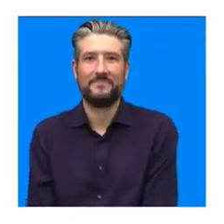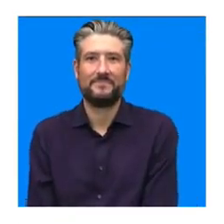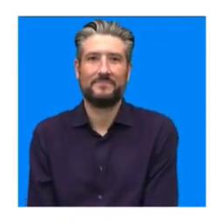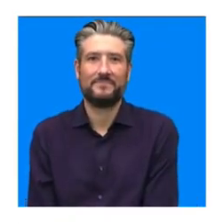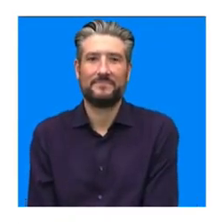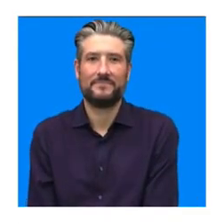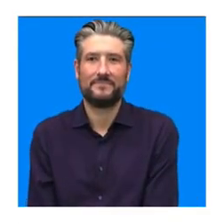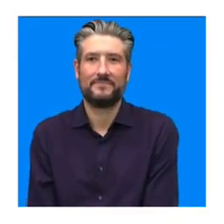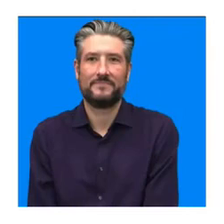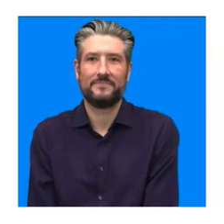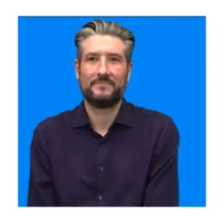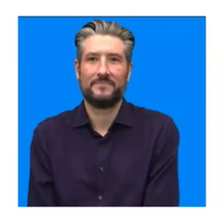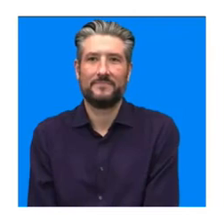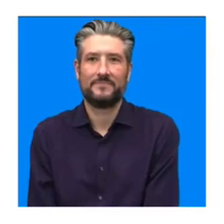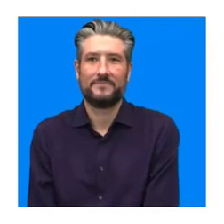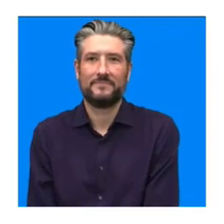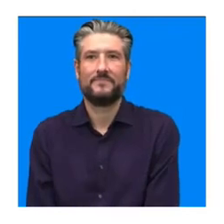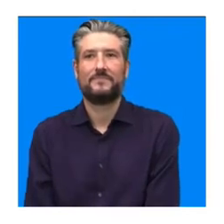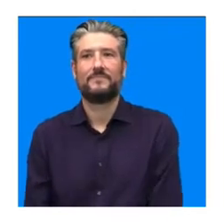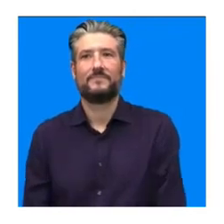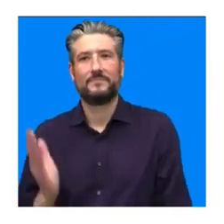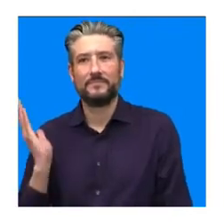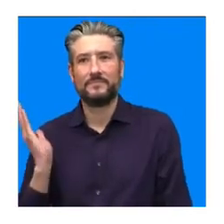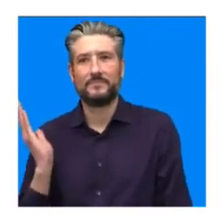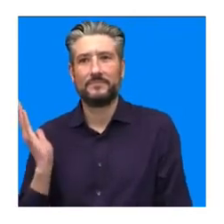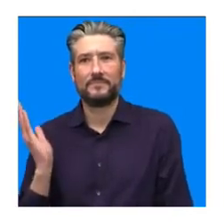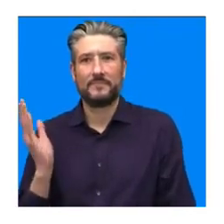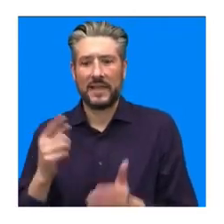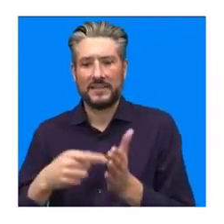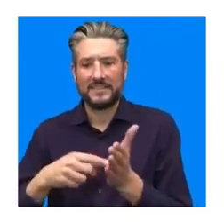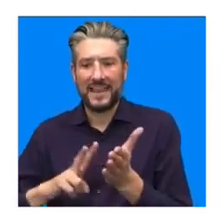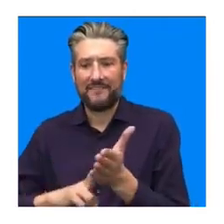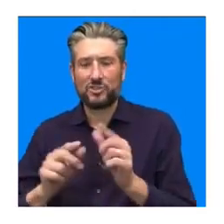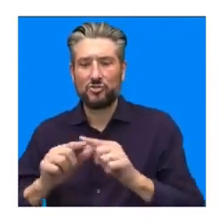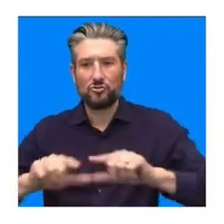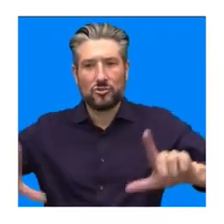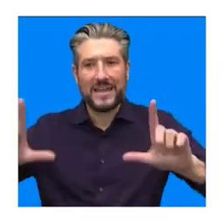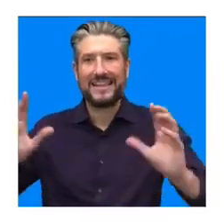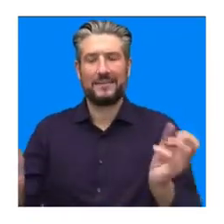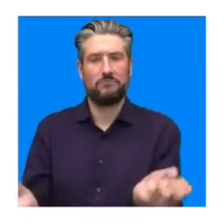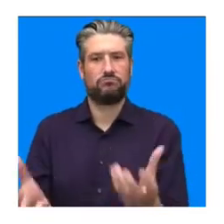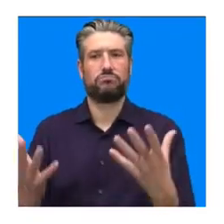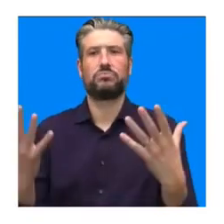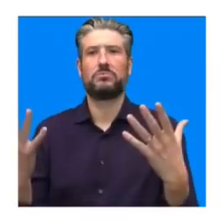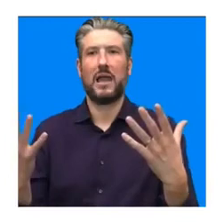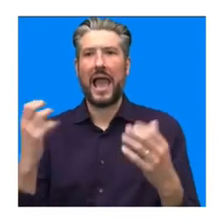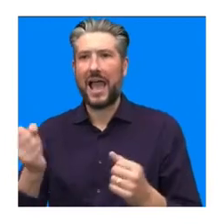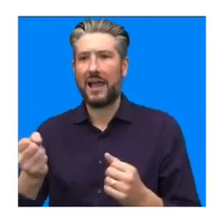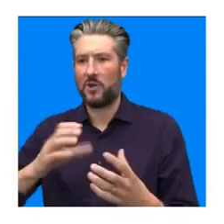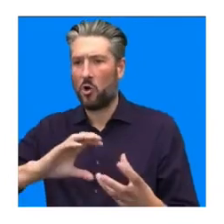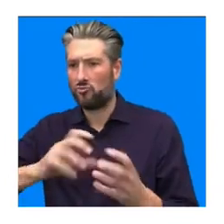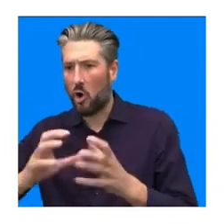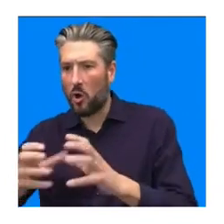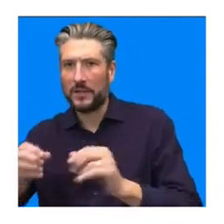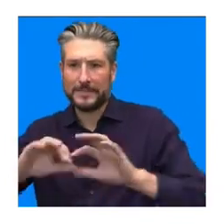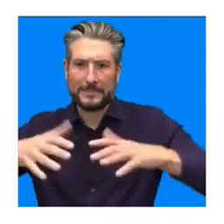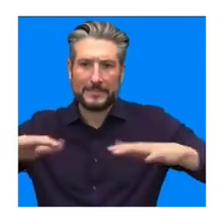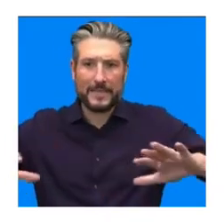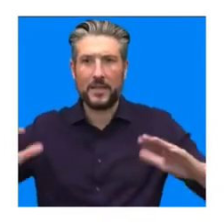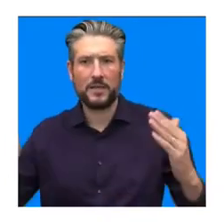Television screens light up in unlikely places up and down the country, on rocks by the sea at night. Who can tell the story of